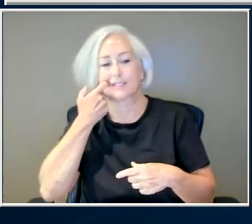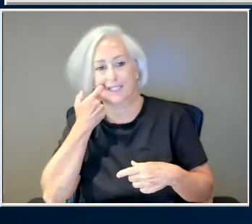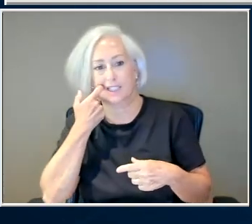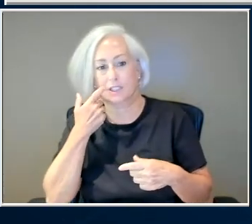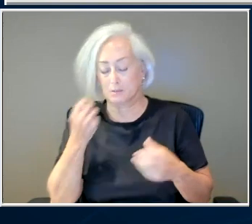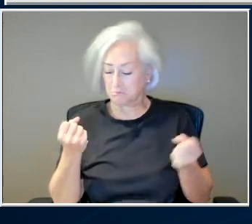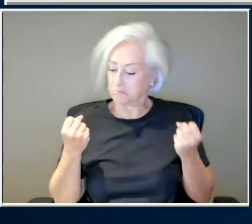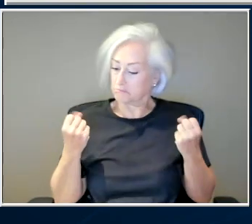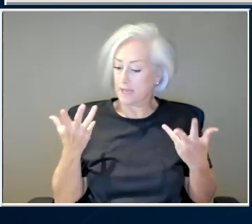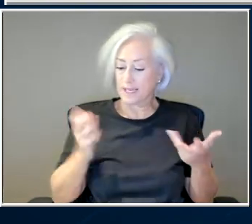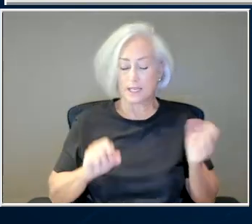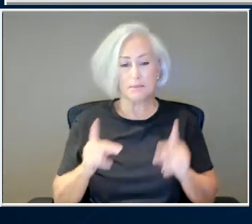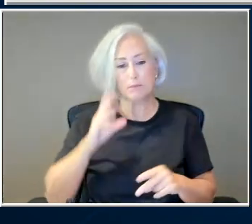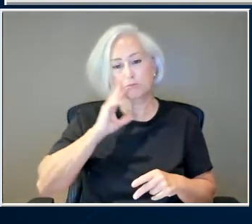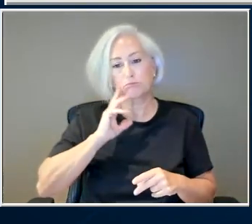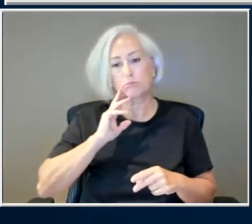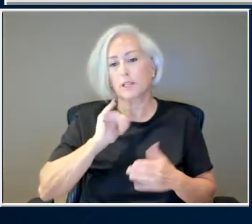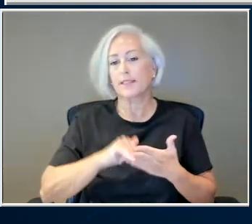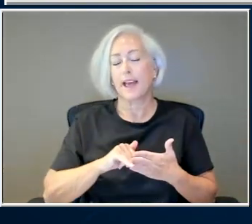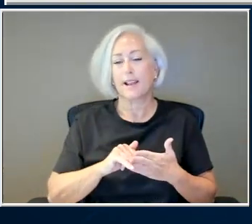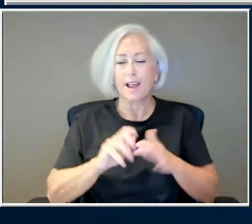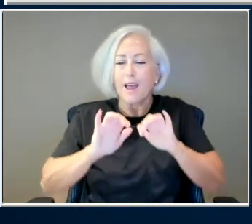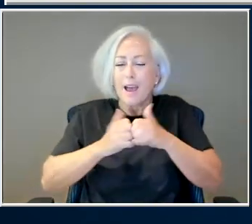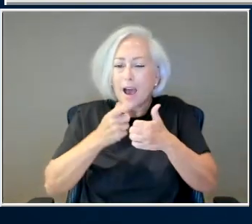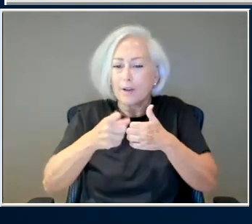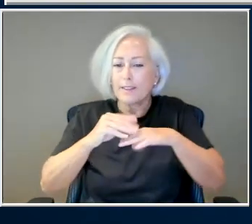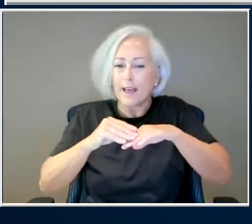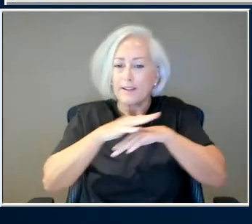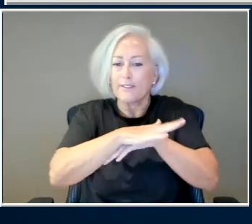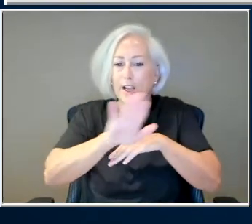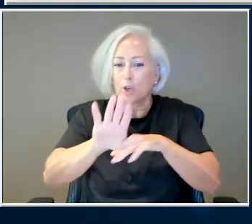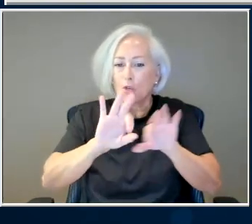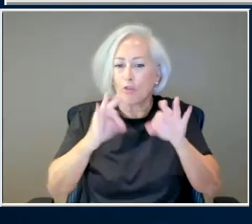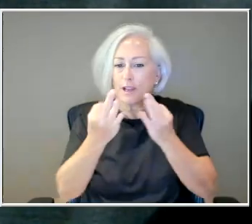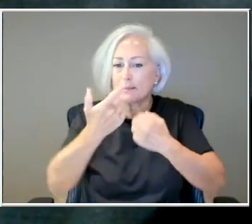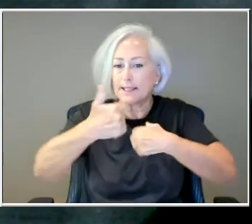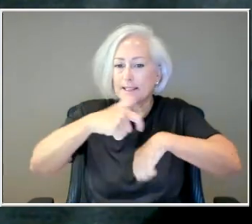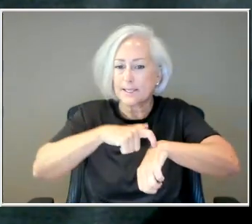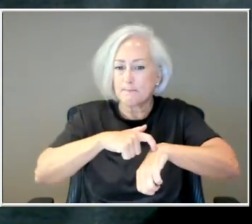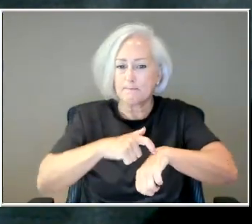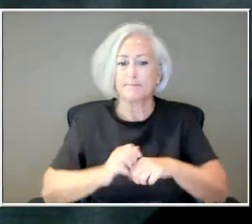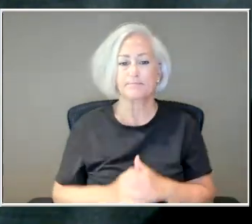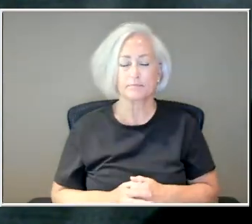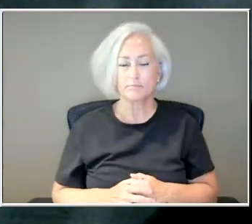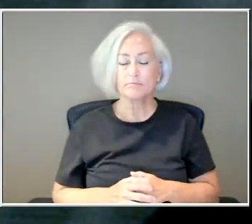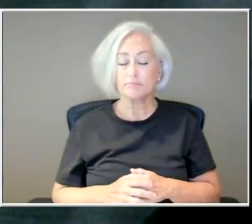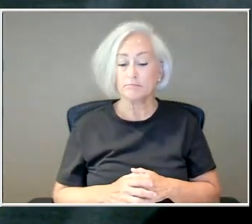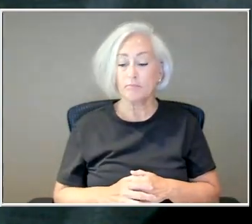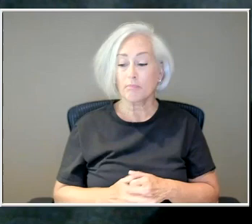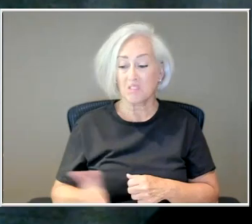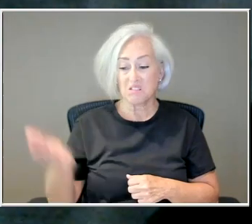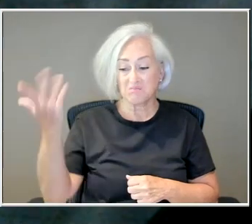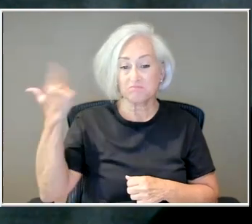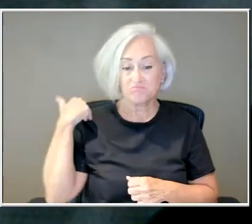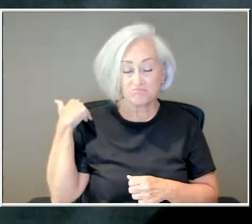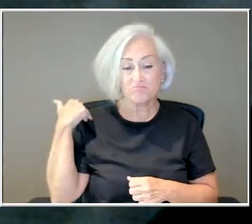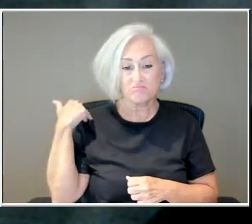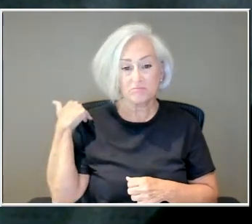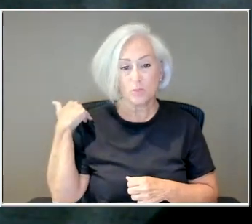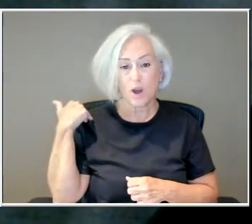are. How was that affecting you and your family at the time? At the time, it was probably